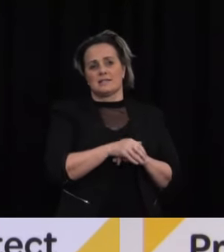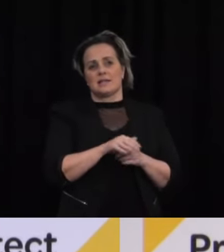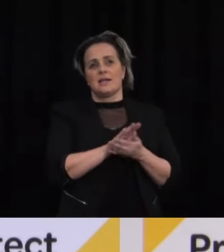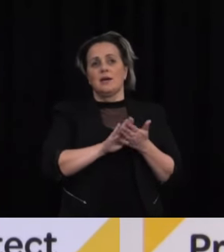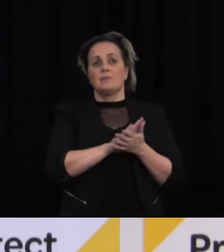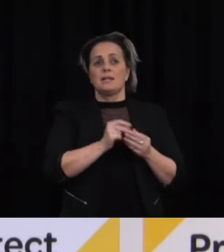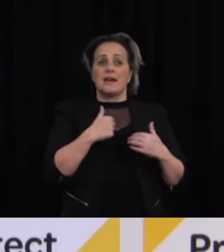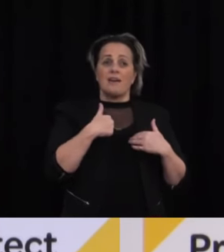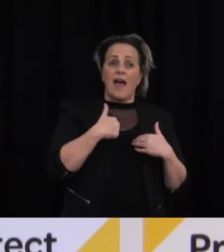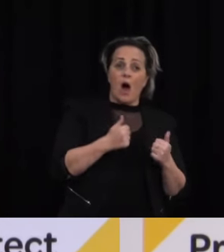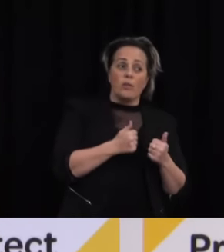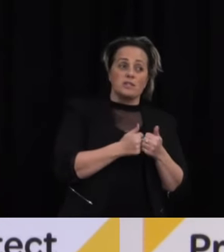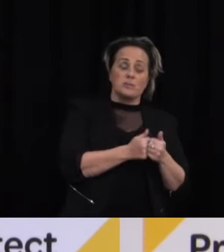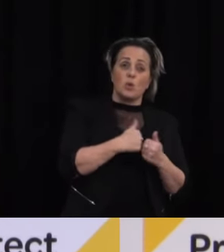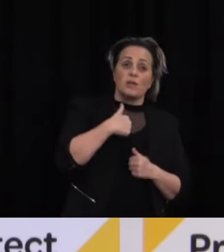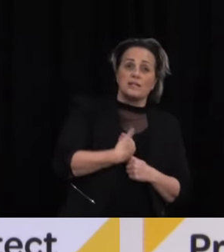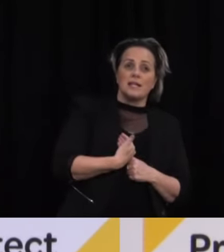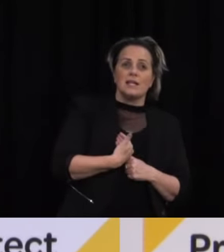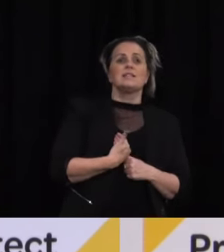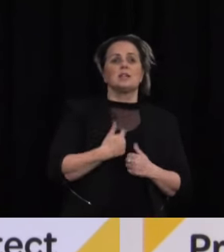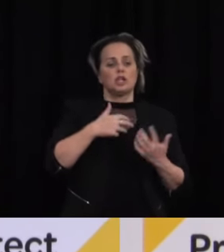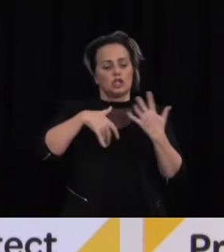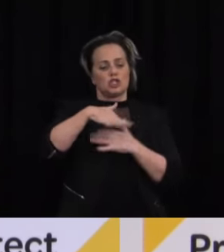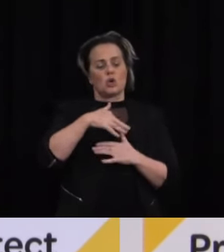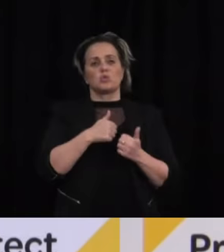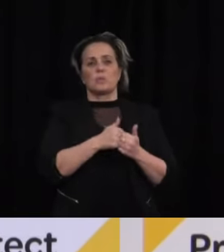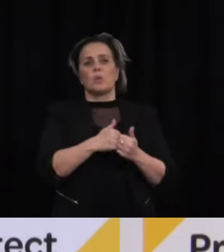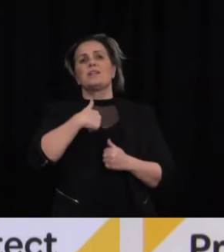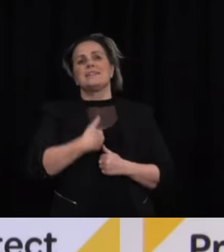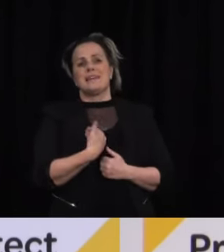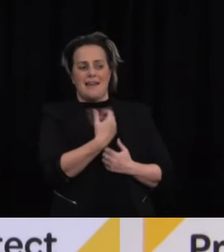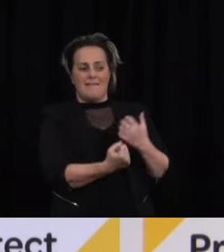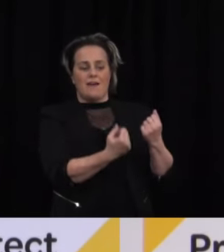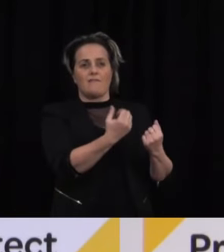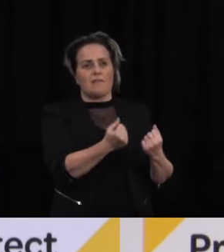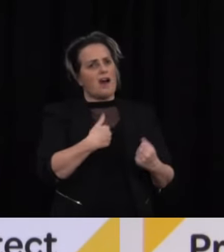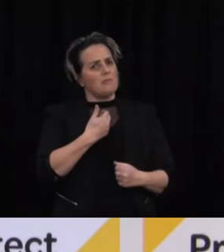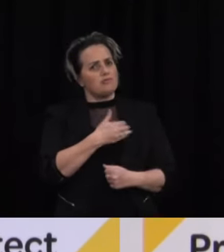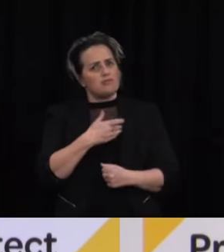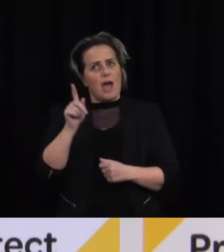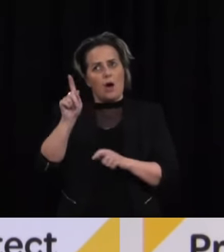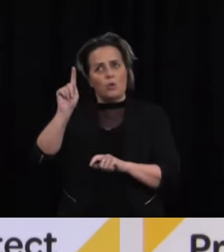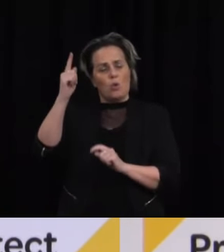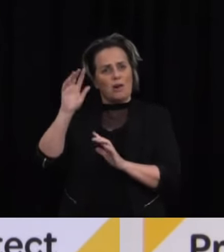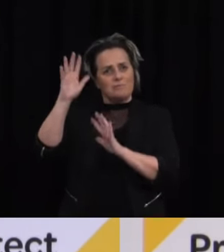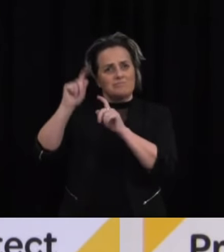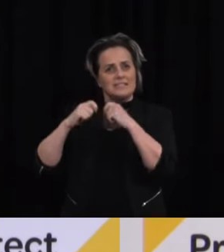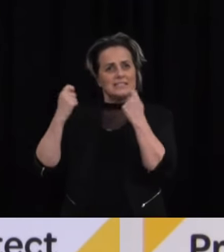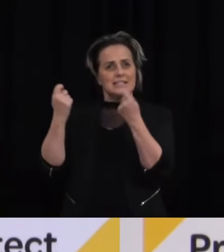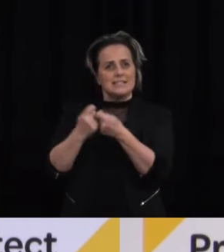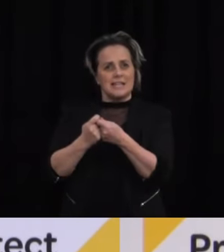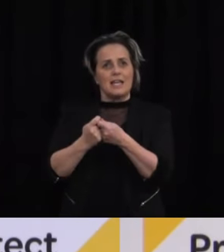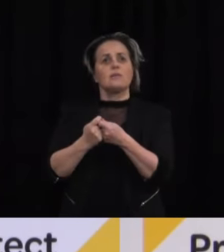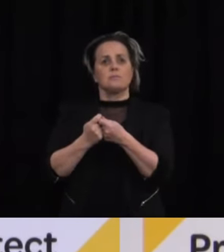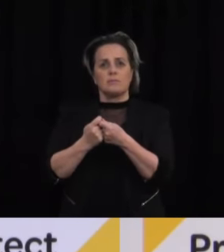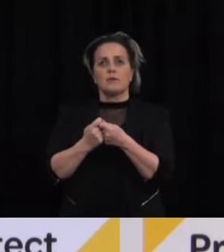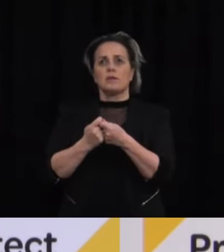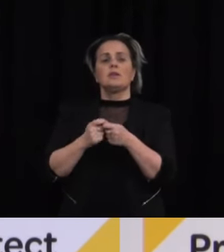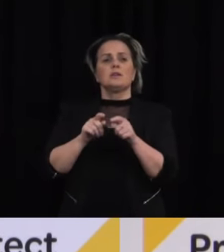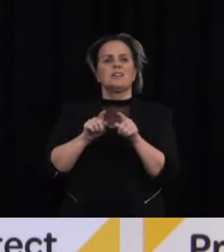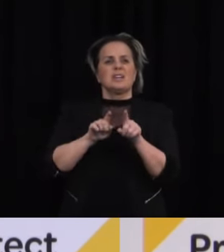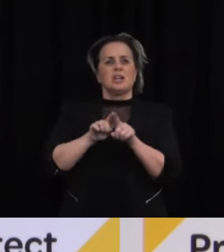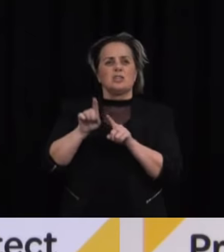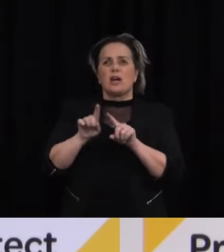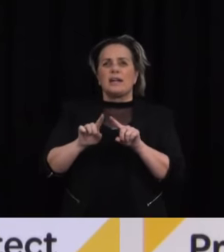health and social supports and I'm really proud of the work the teams are doing in Auckland to actually pivot the response away from the